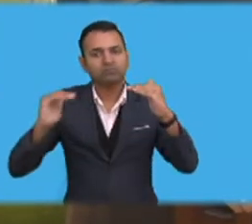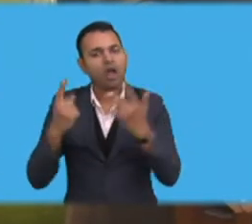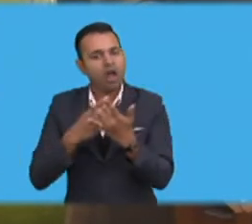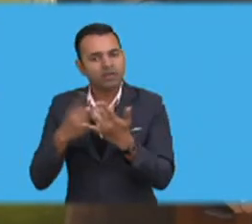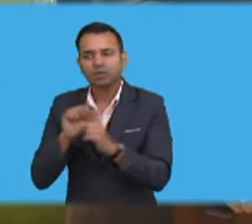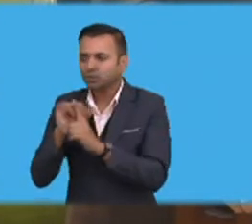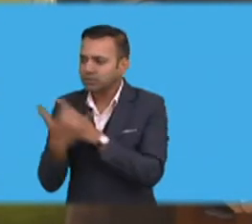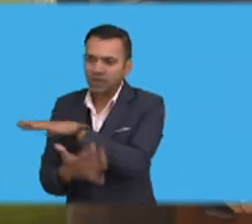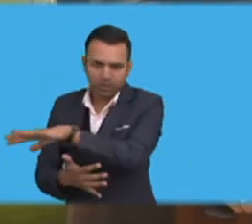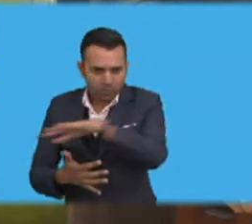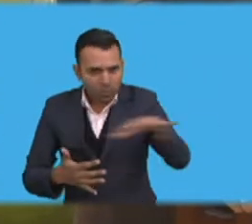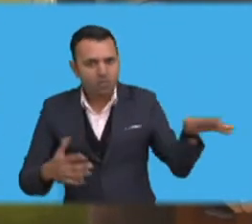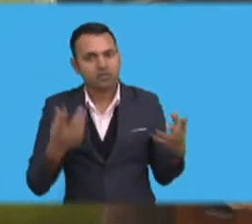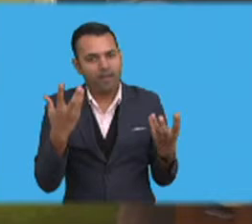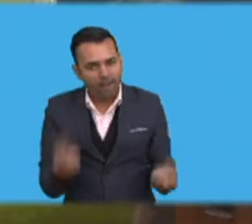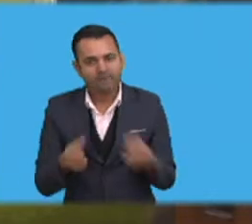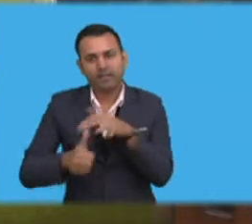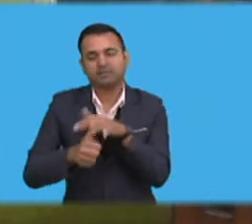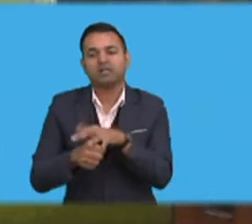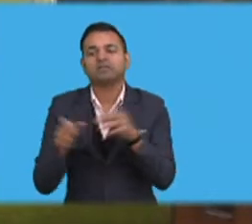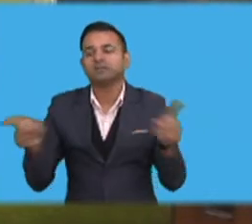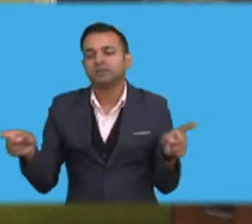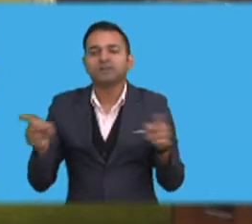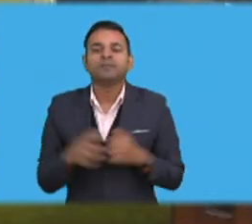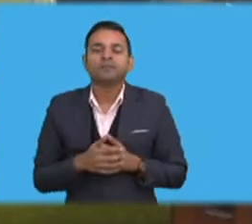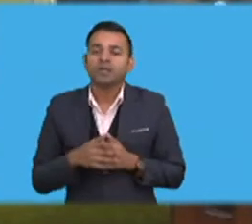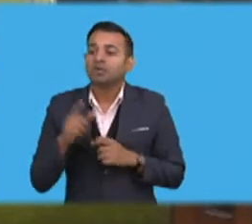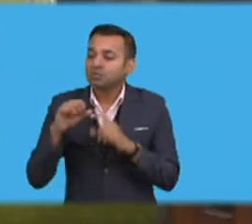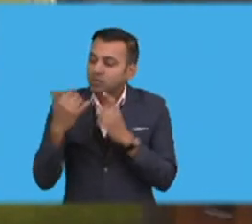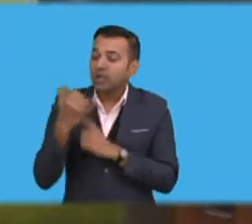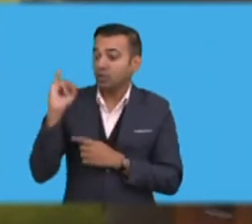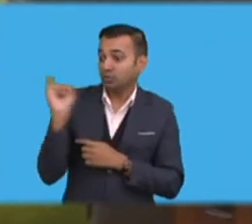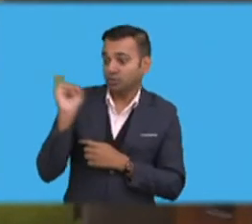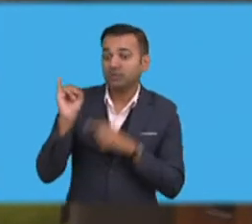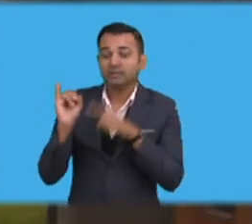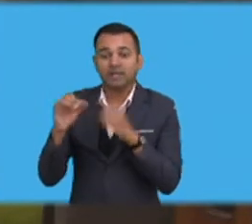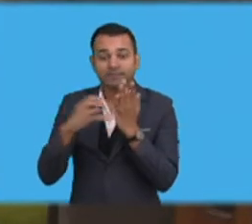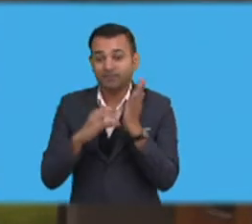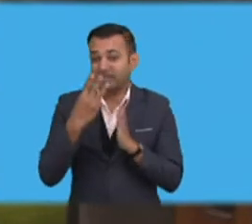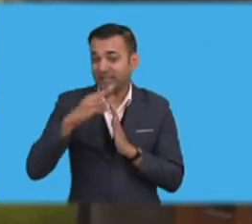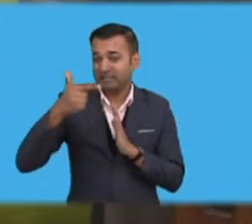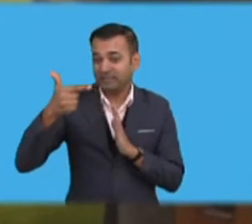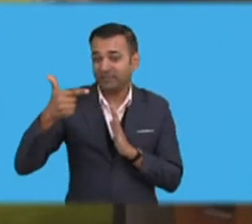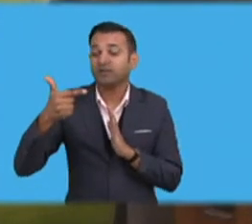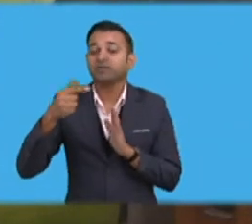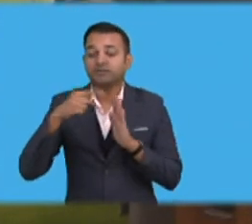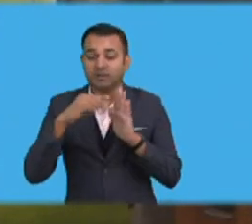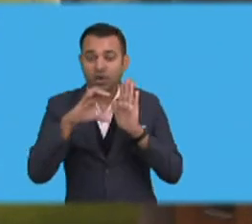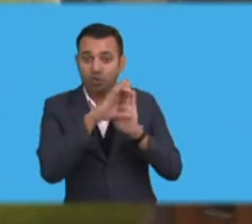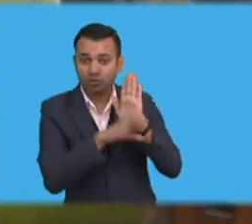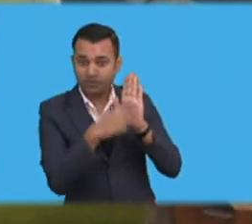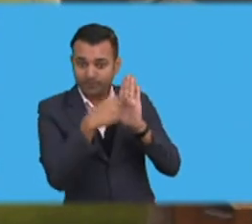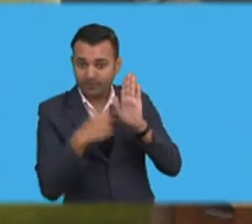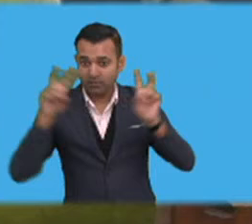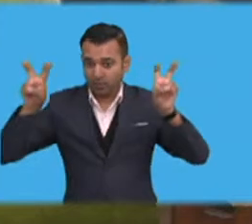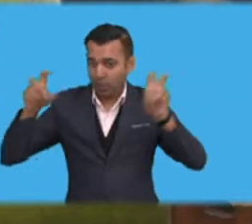including social insurance. This is entrenched under Section 37 of the Constitution, providing that, and I quote, "The state must take reasonable